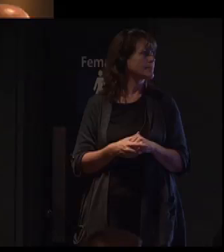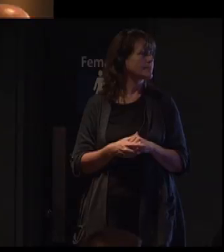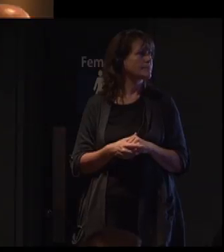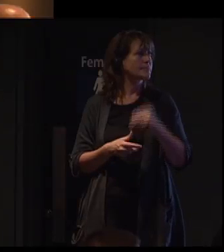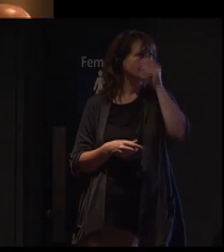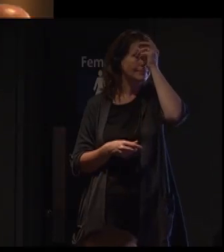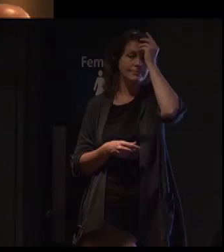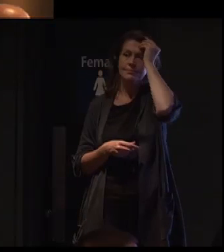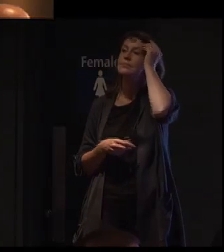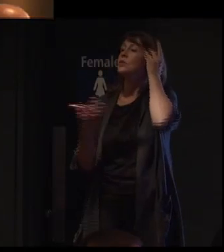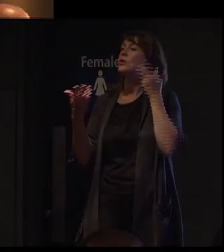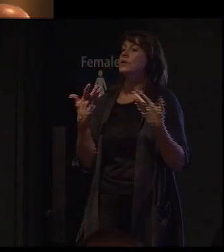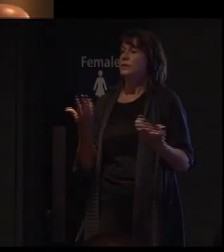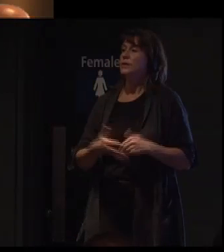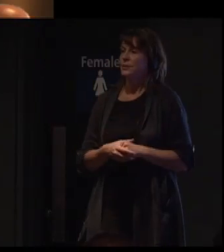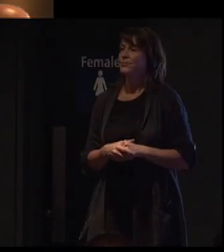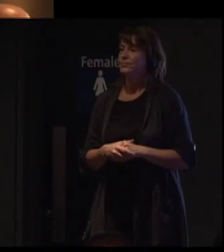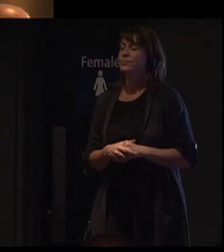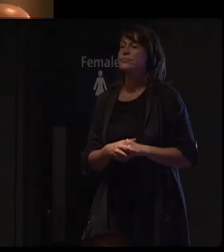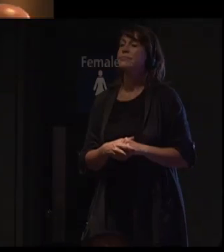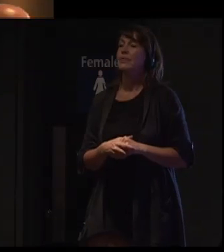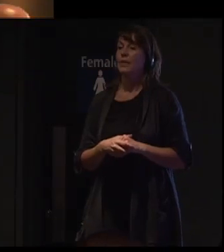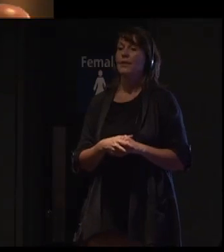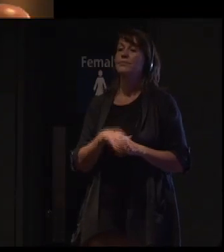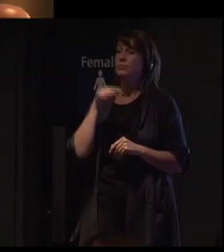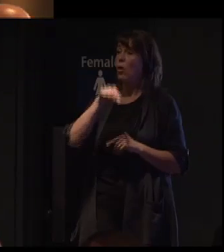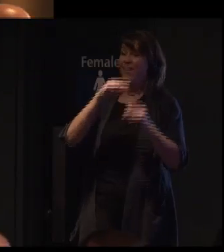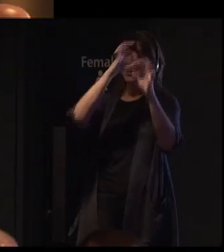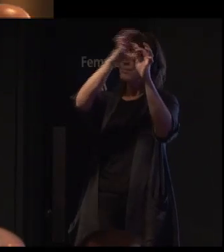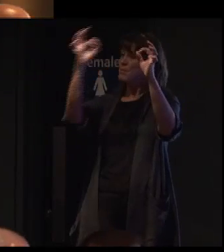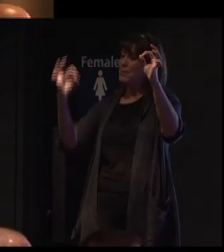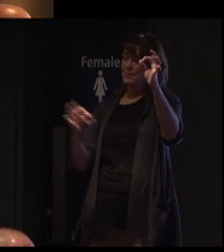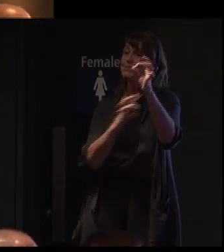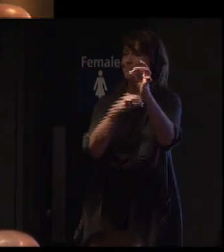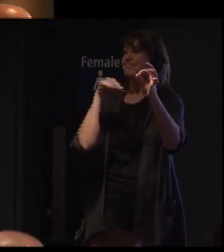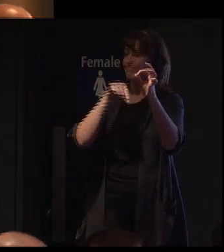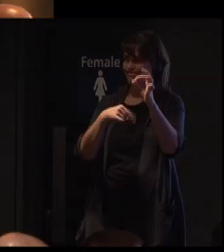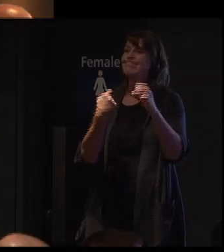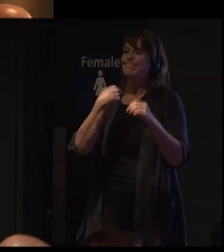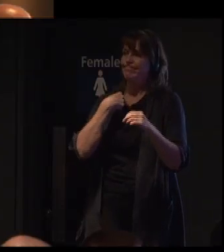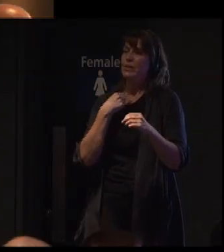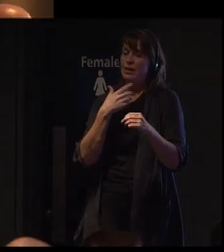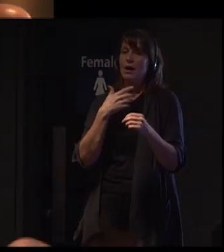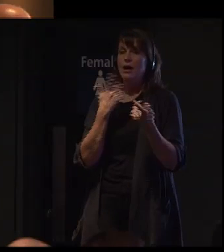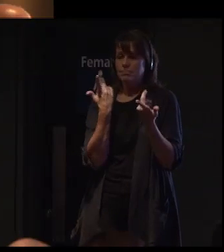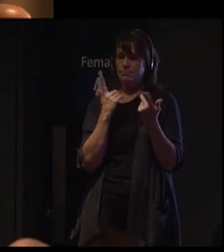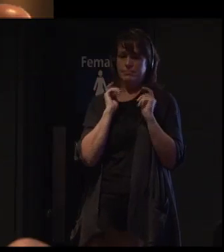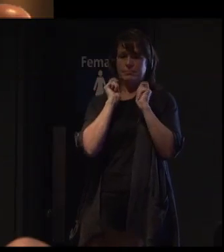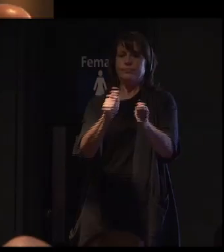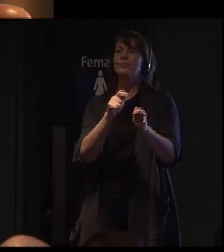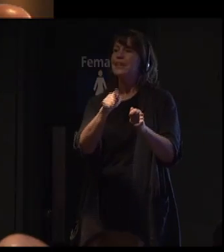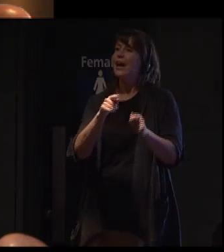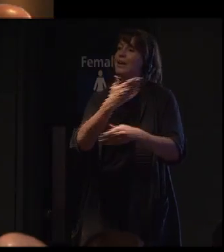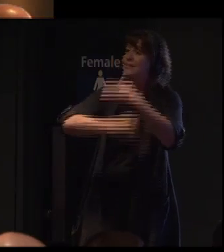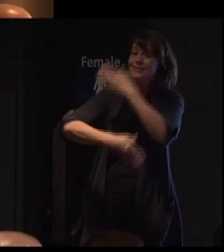It is within this context that we also should position the UEFA program for the disabled. I think treating disabled fan